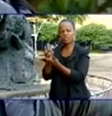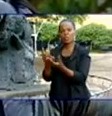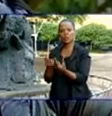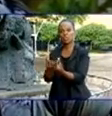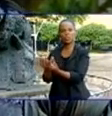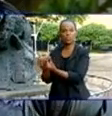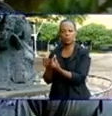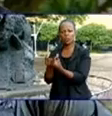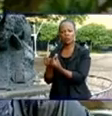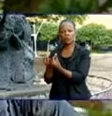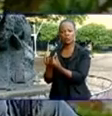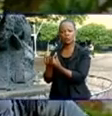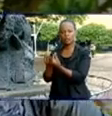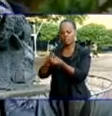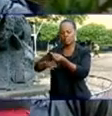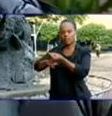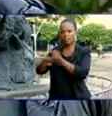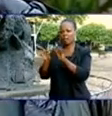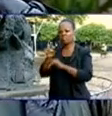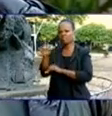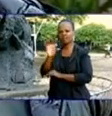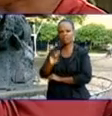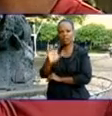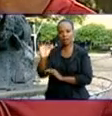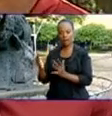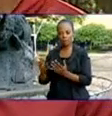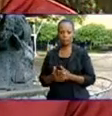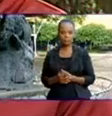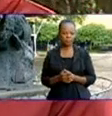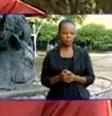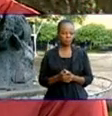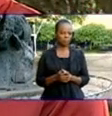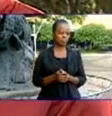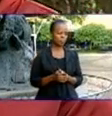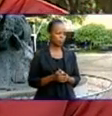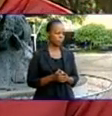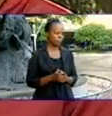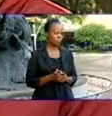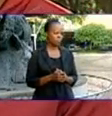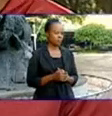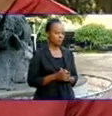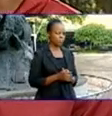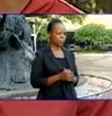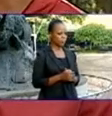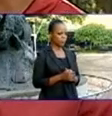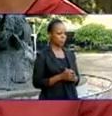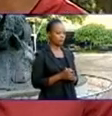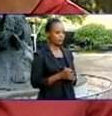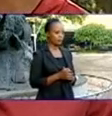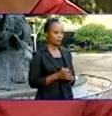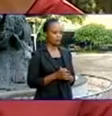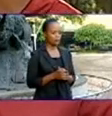out and help and support fellow South Africans? Okay. Firstly, we deal